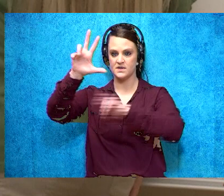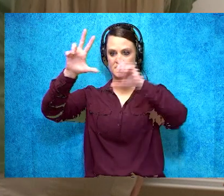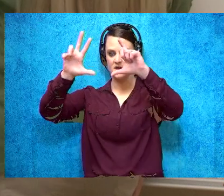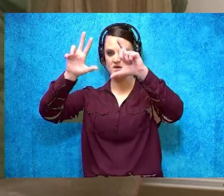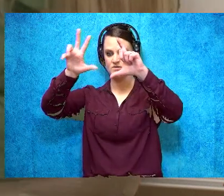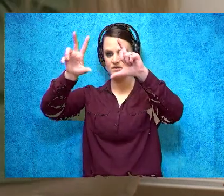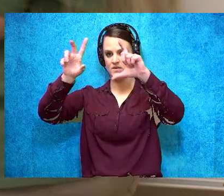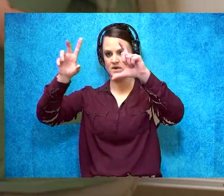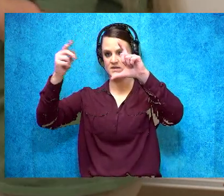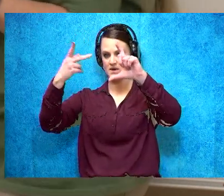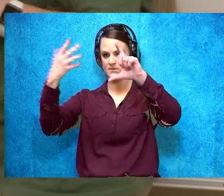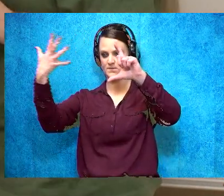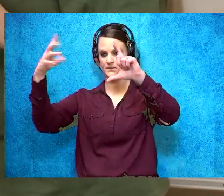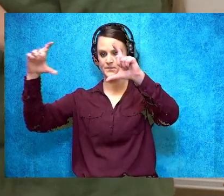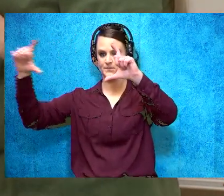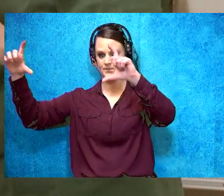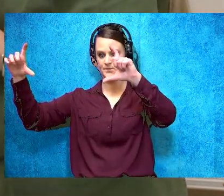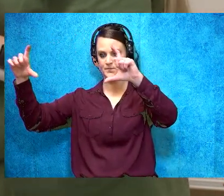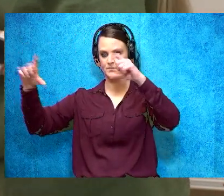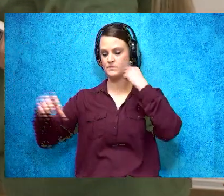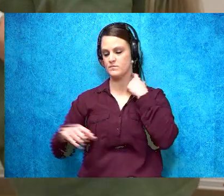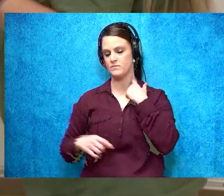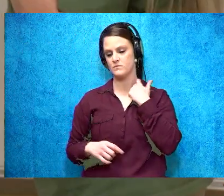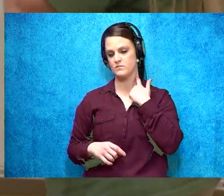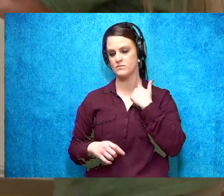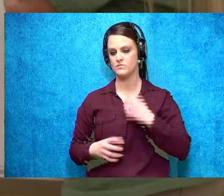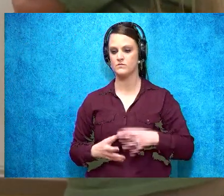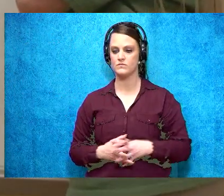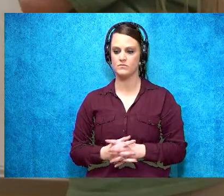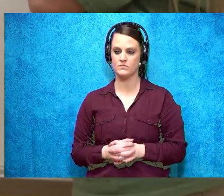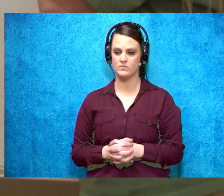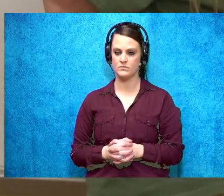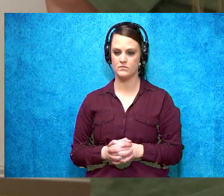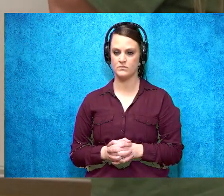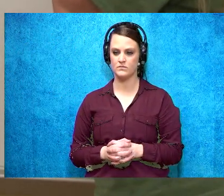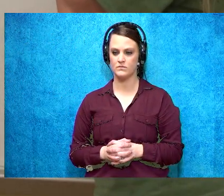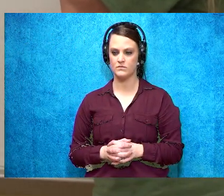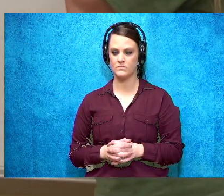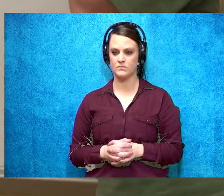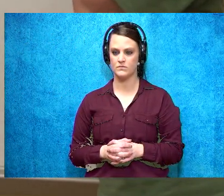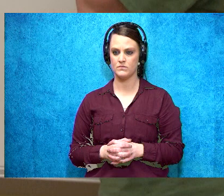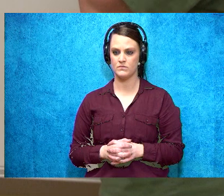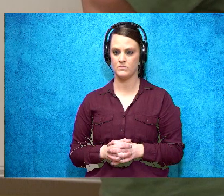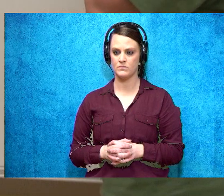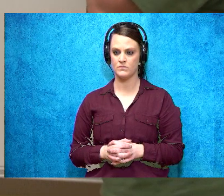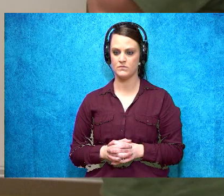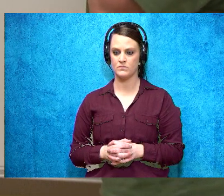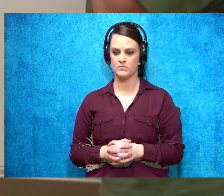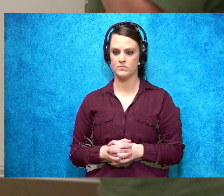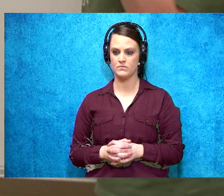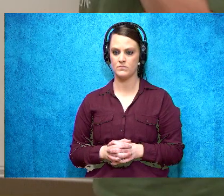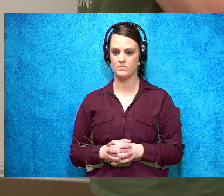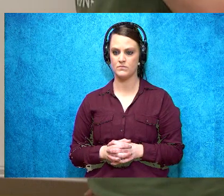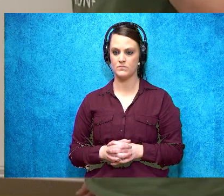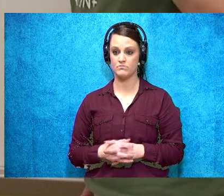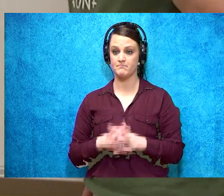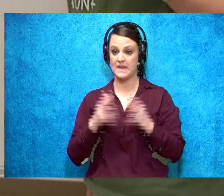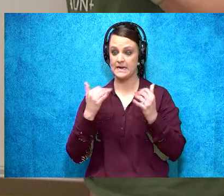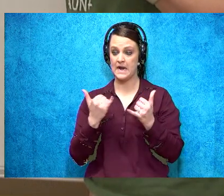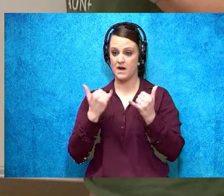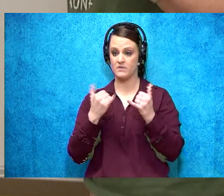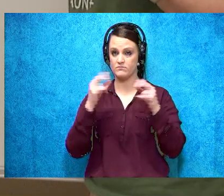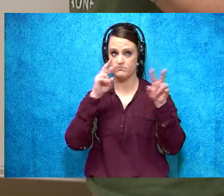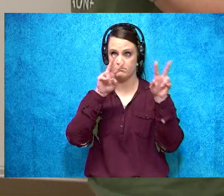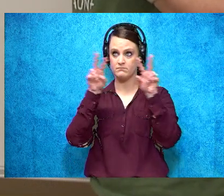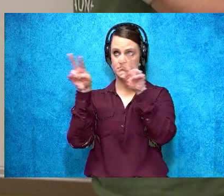5 in parentheses. All right. Now look at that one.